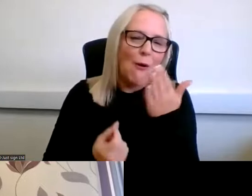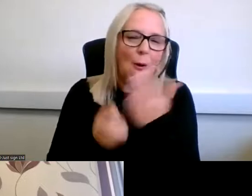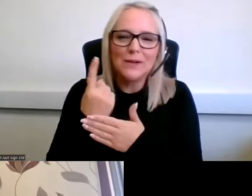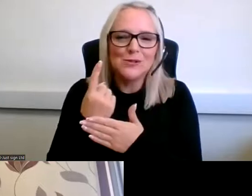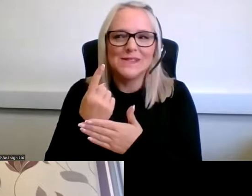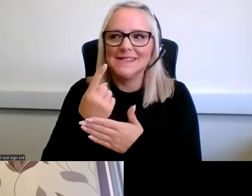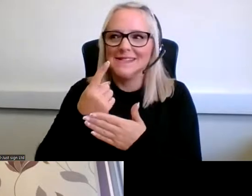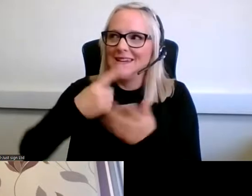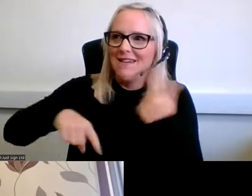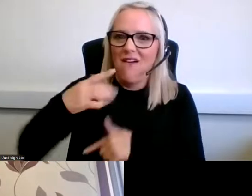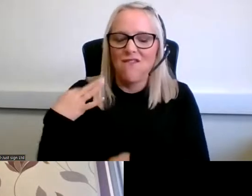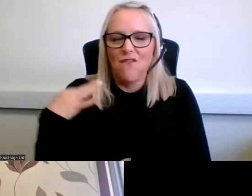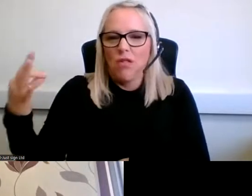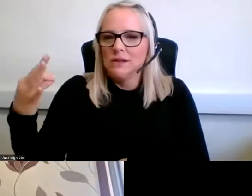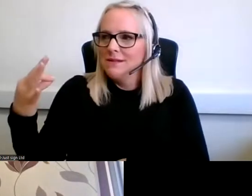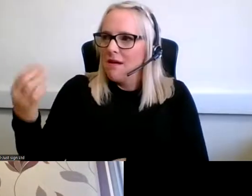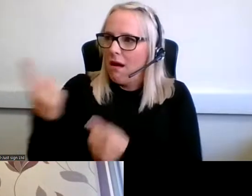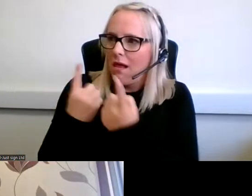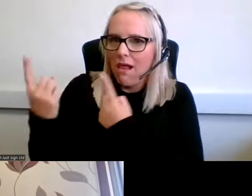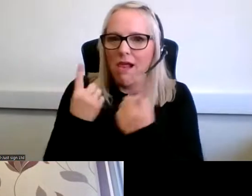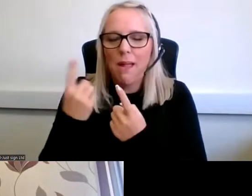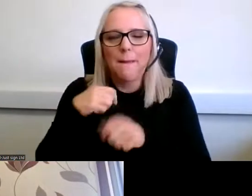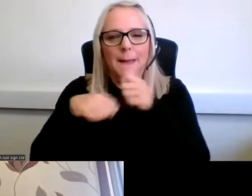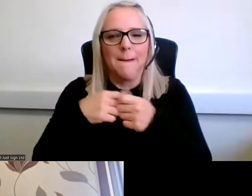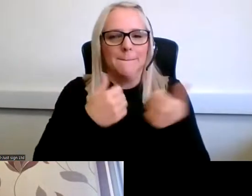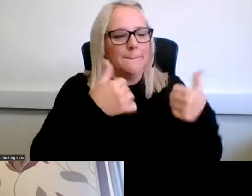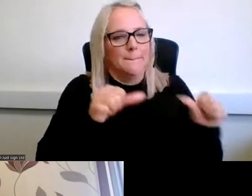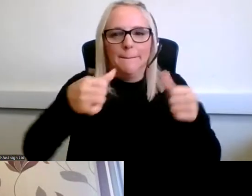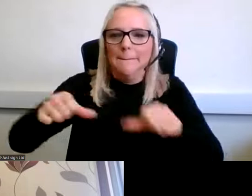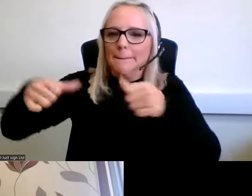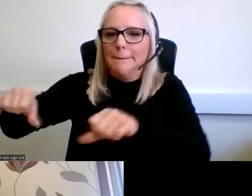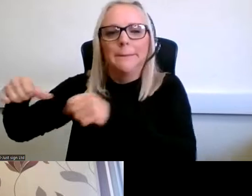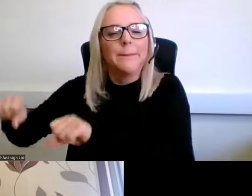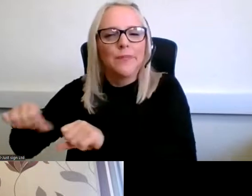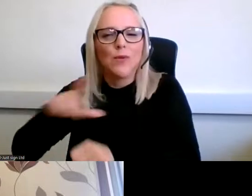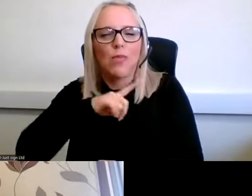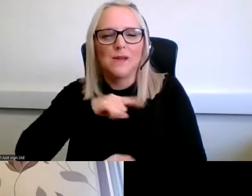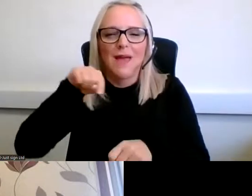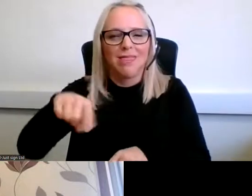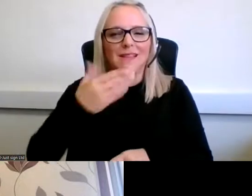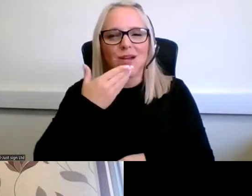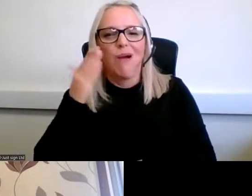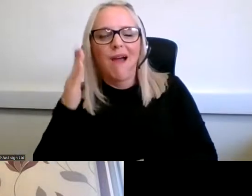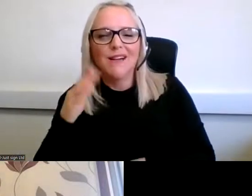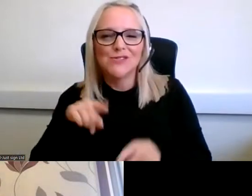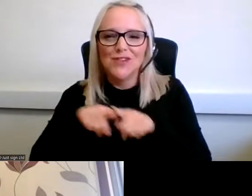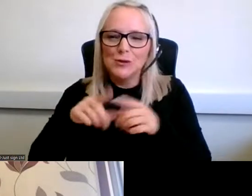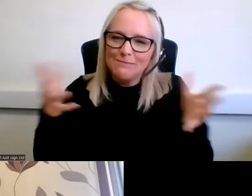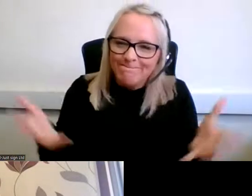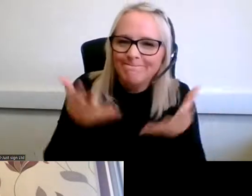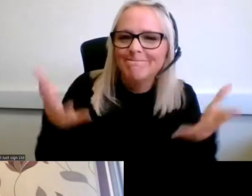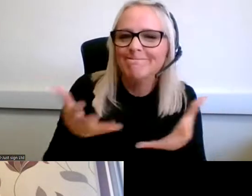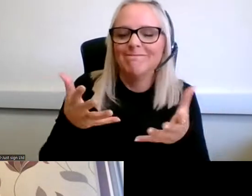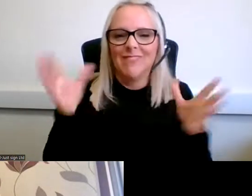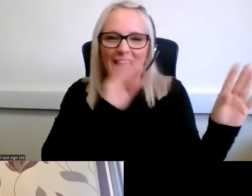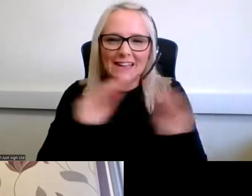response into one of the solutions this event has been designed to inspire, educate, and connect volunteer managers together. So it's really